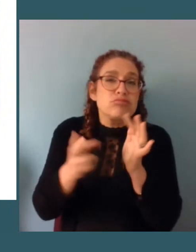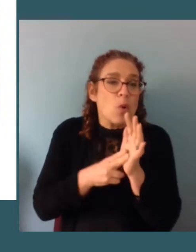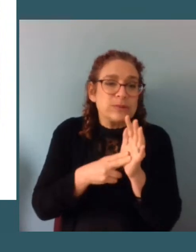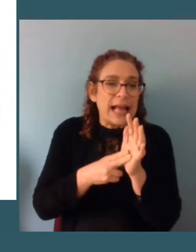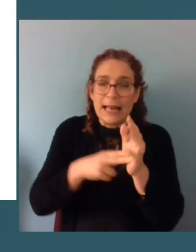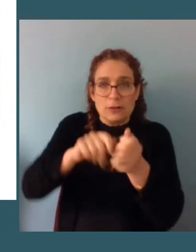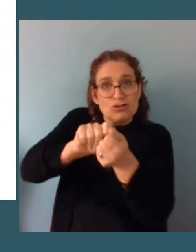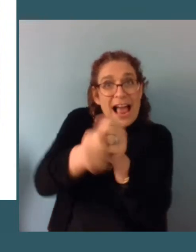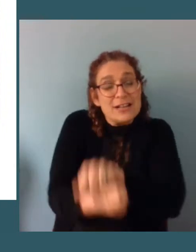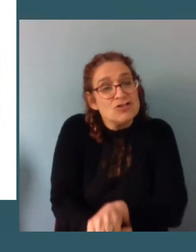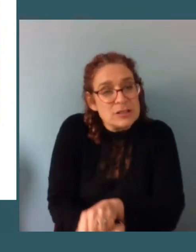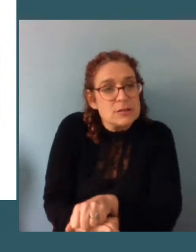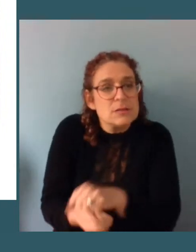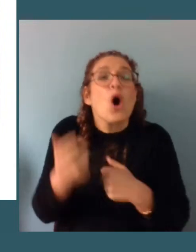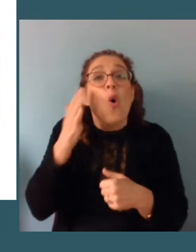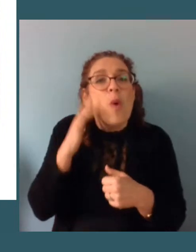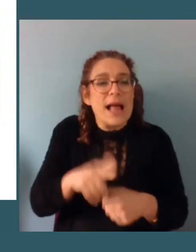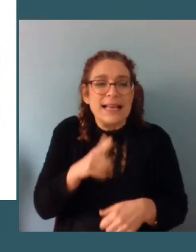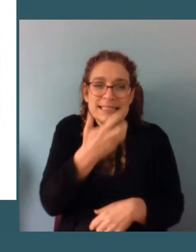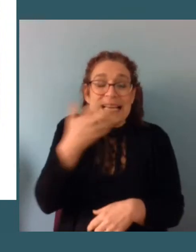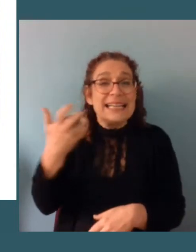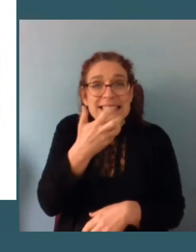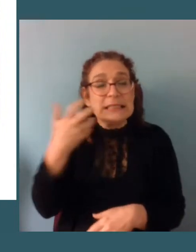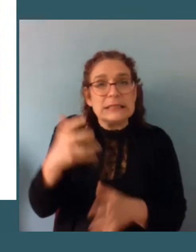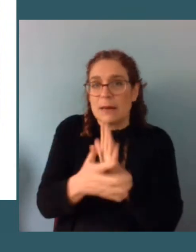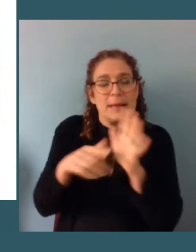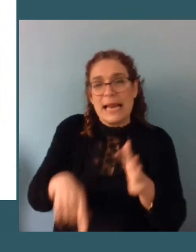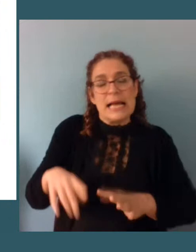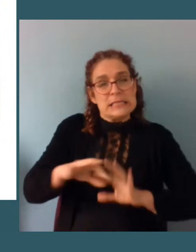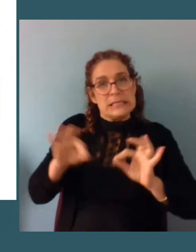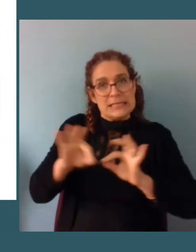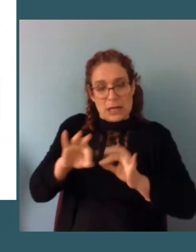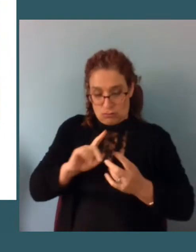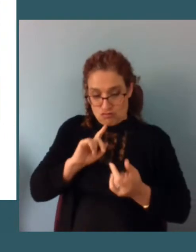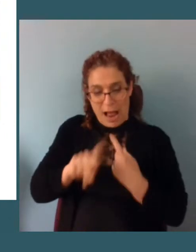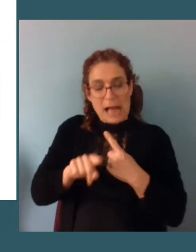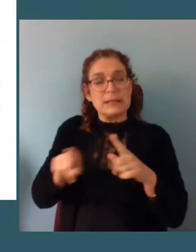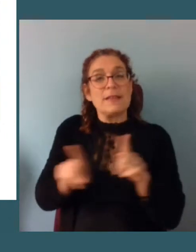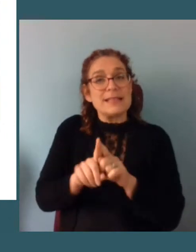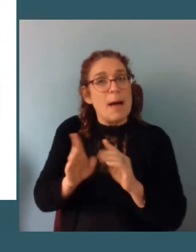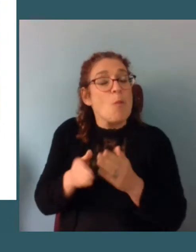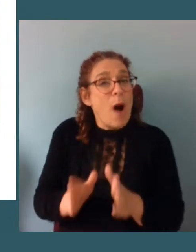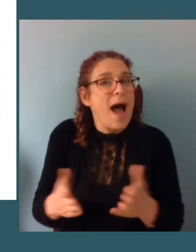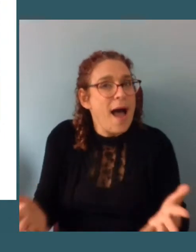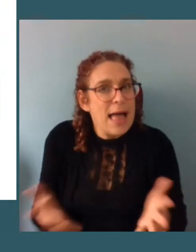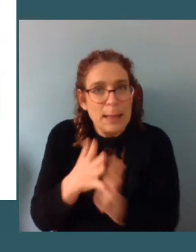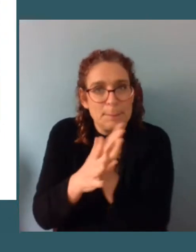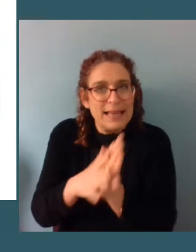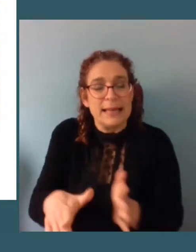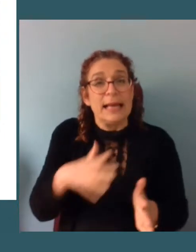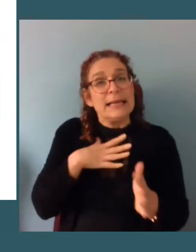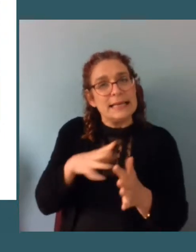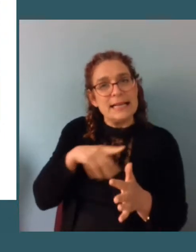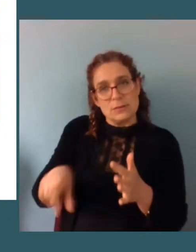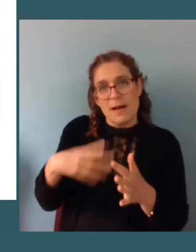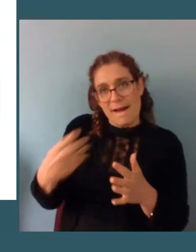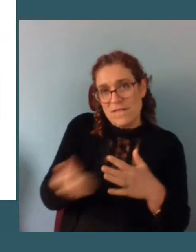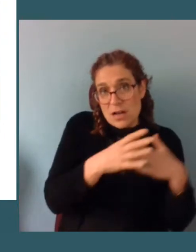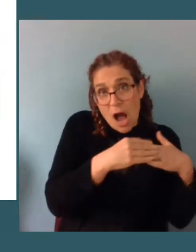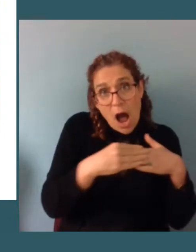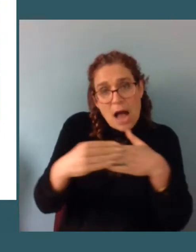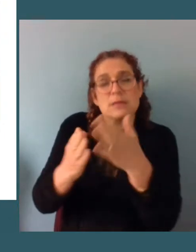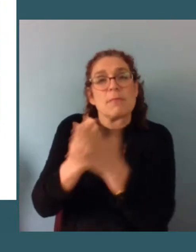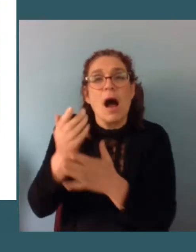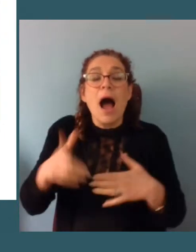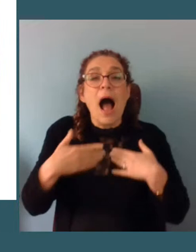it to react in the same way. So it needs to be guided by a healthcare professional that